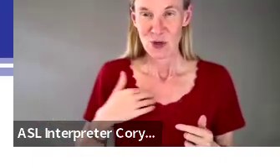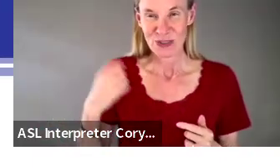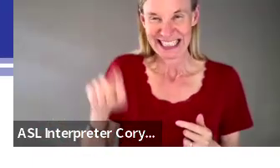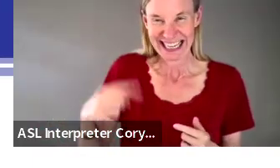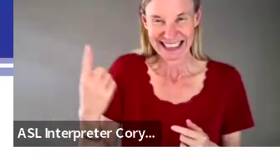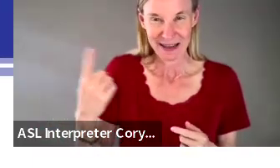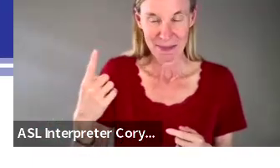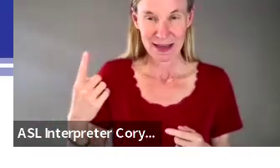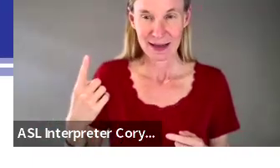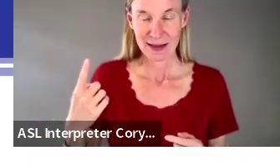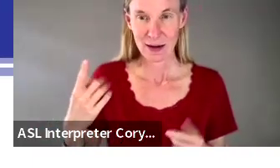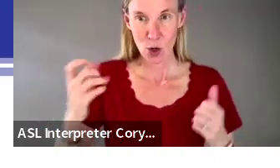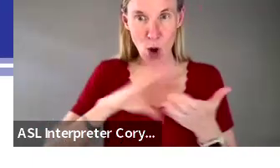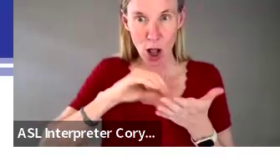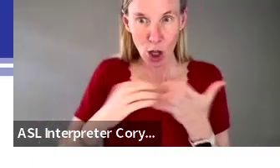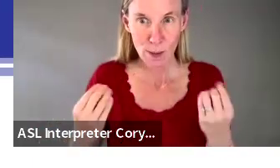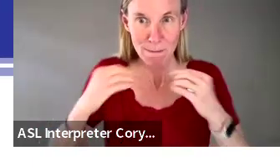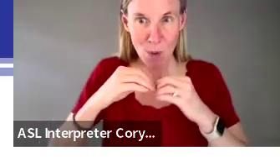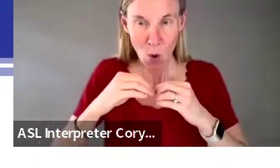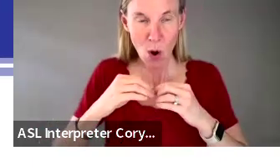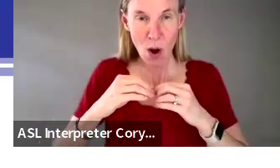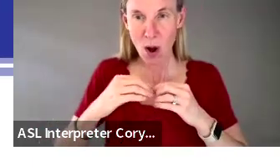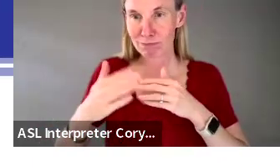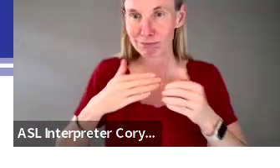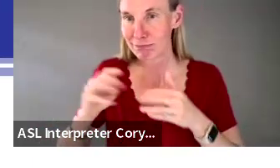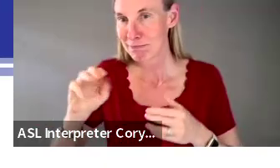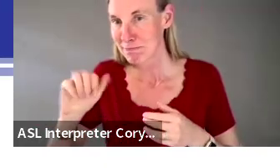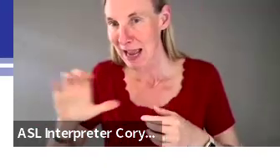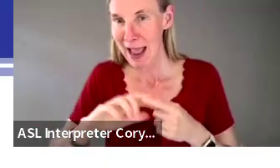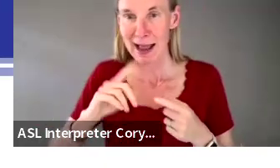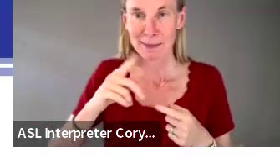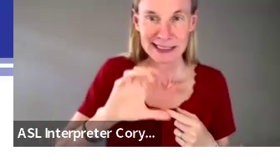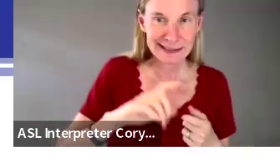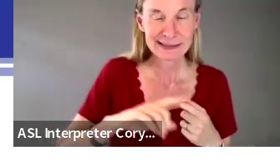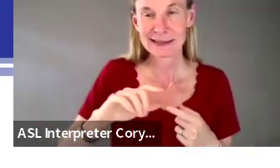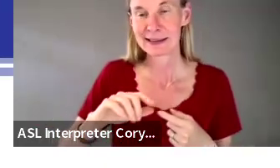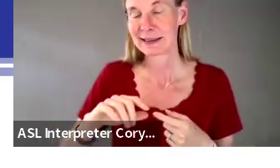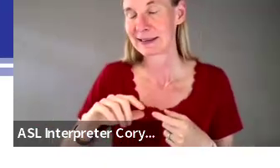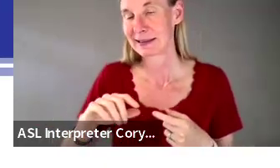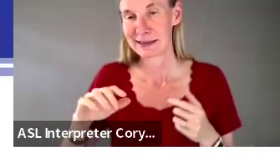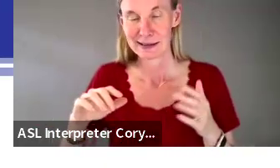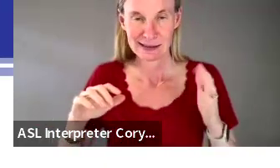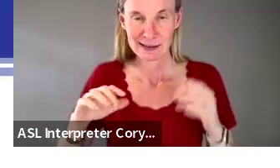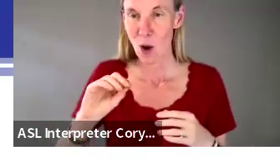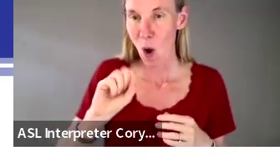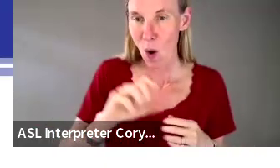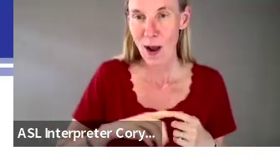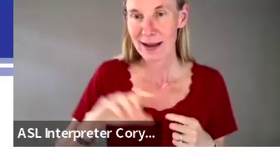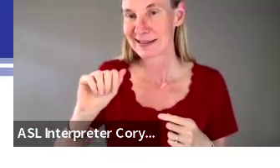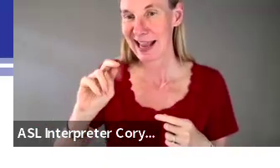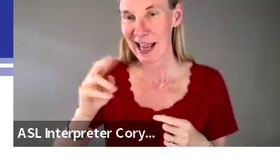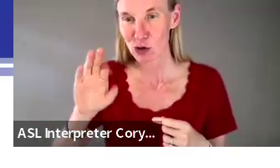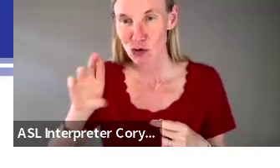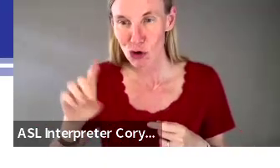settings or you want to learn more about them, whatever platform you're on, whether it's Windows, whether it's iOS, whether it's Mac OS, whether it's